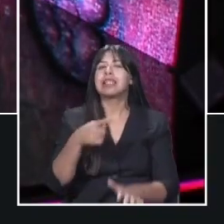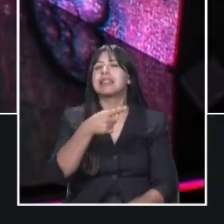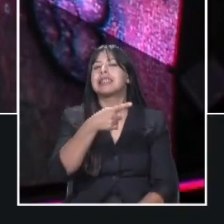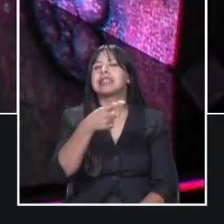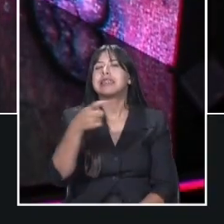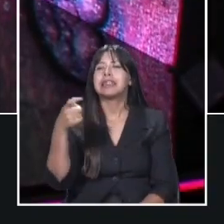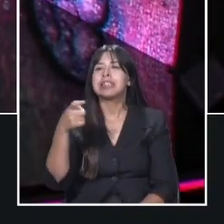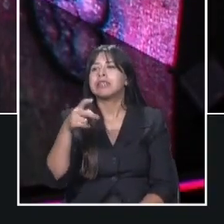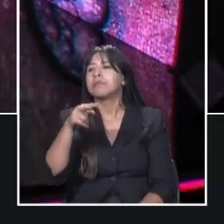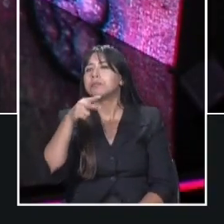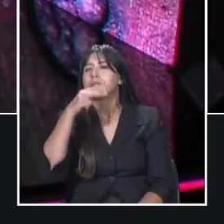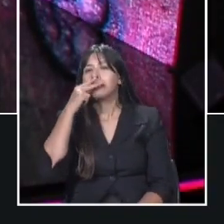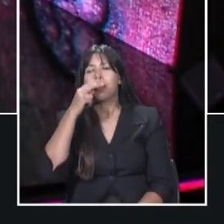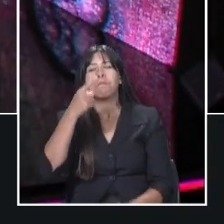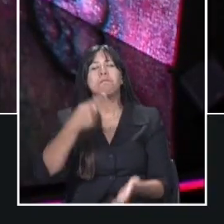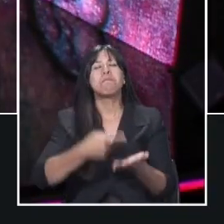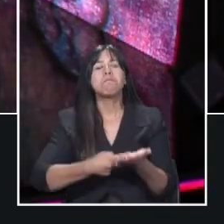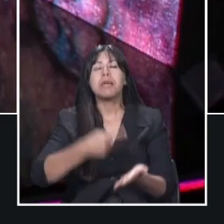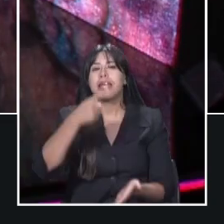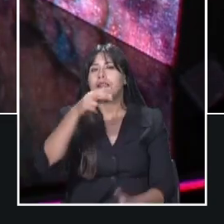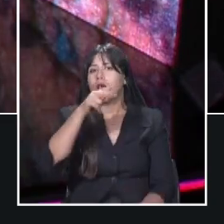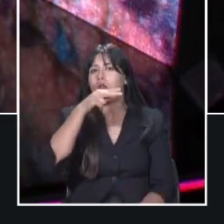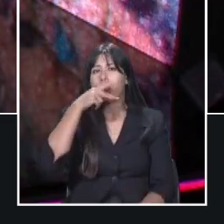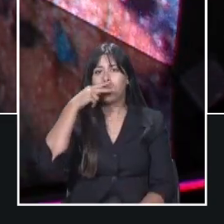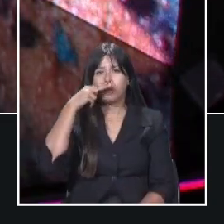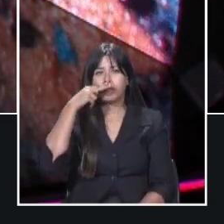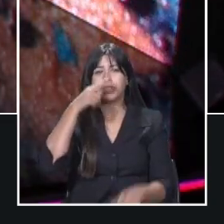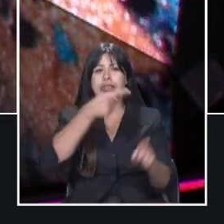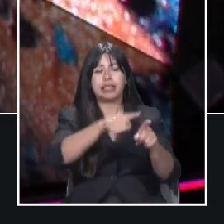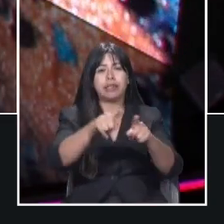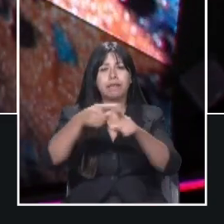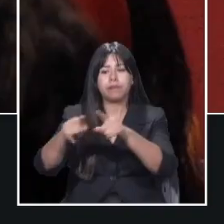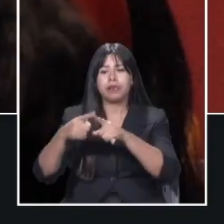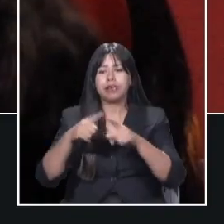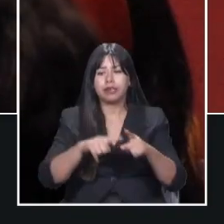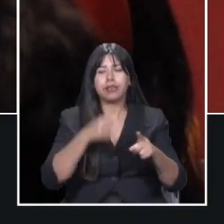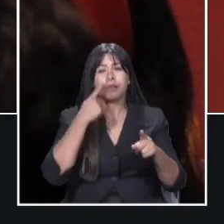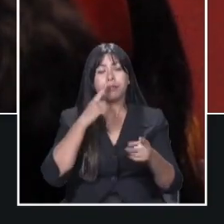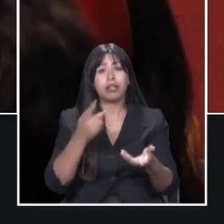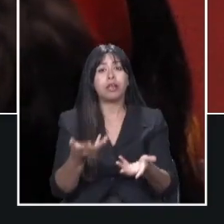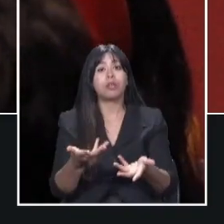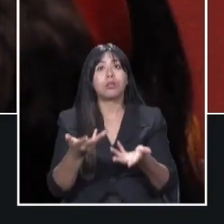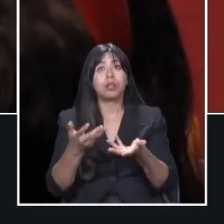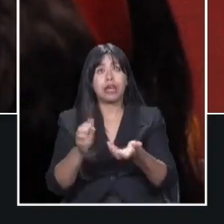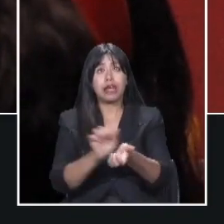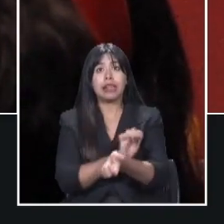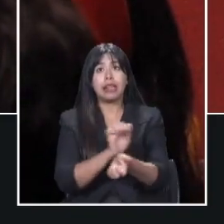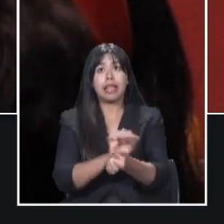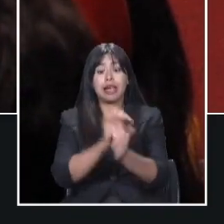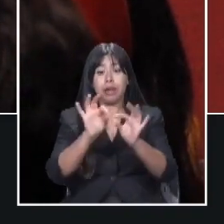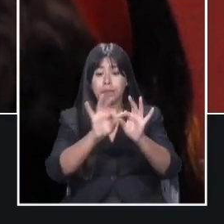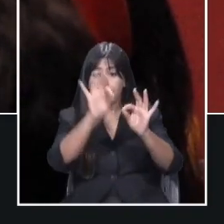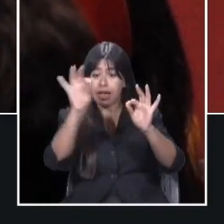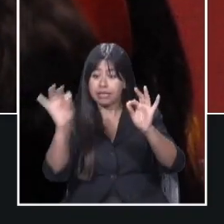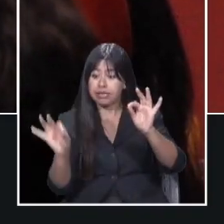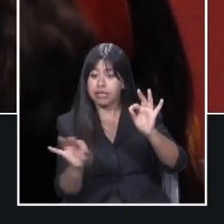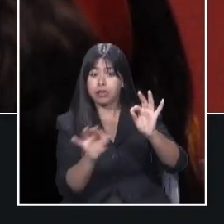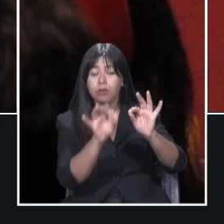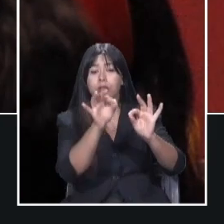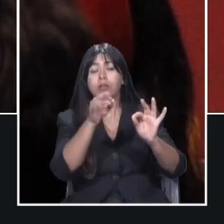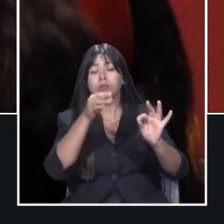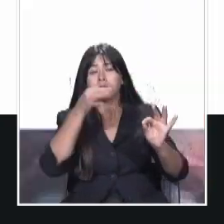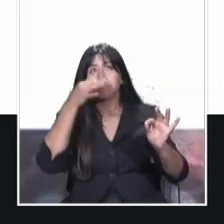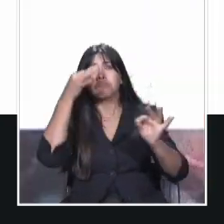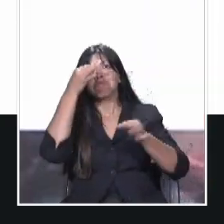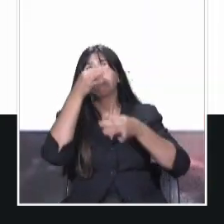thousands of smells in this room, but they don't generate any energy. The particles of smell, they are just bobbing about in space.